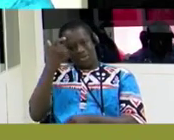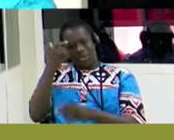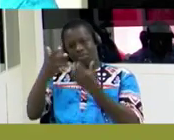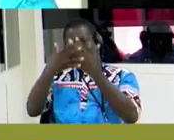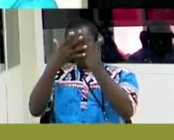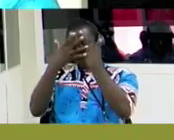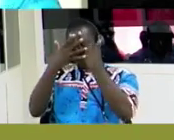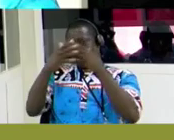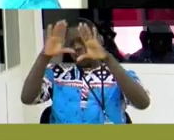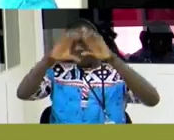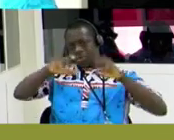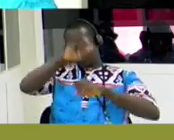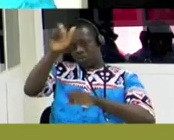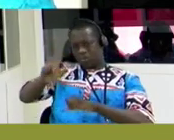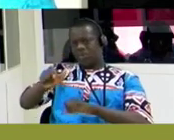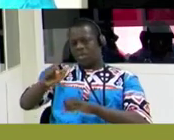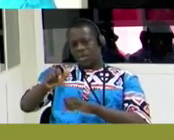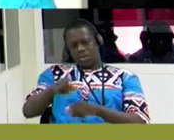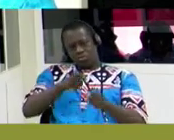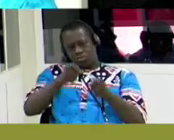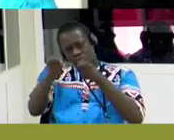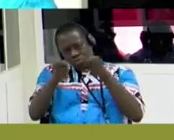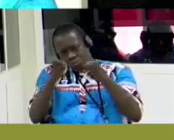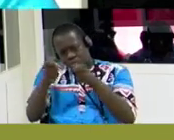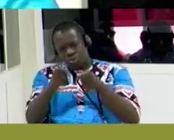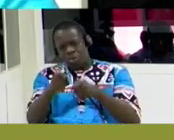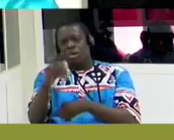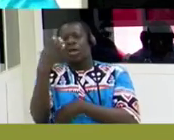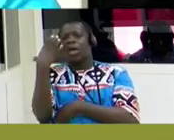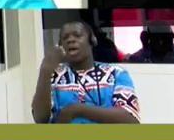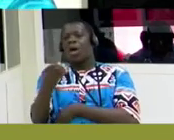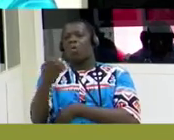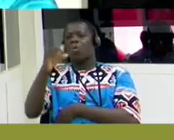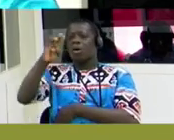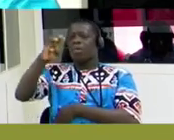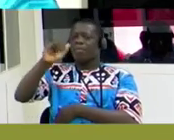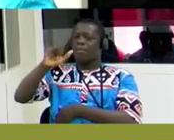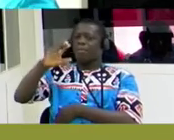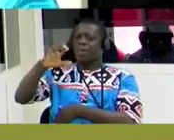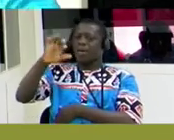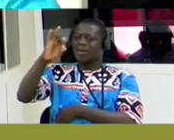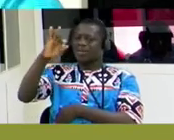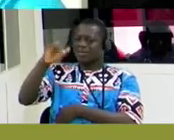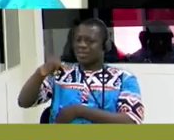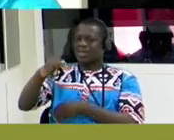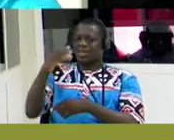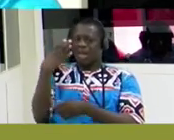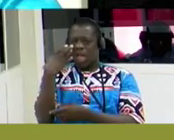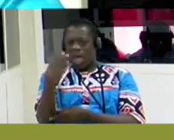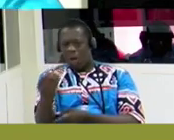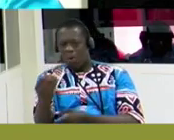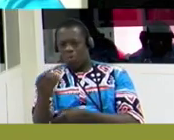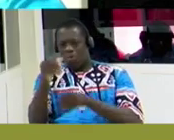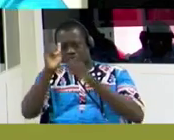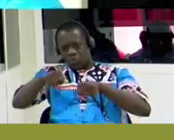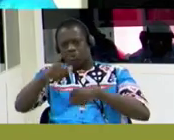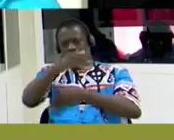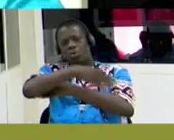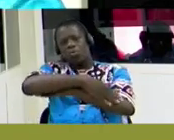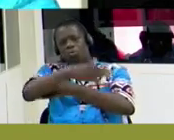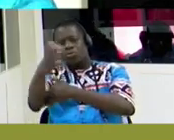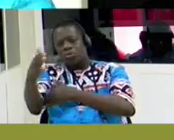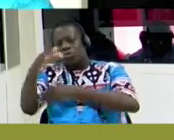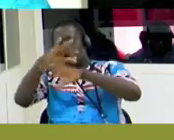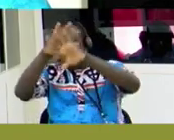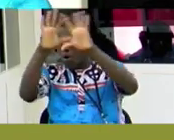officers. Mm-hmm. How did Martin get the prison officers to open all those doors for him to have